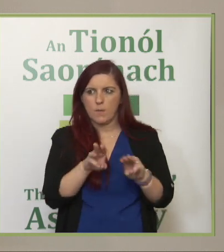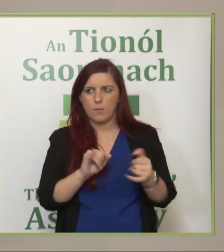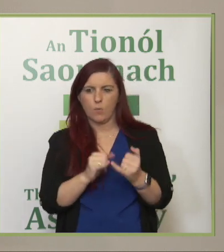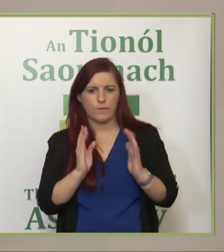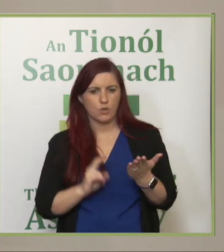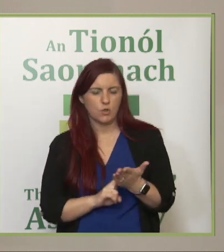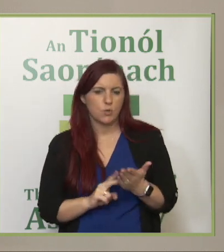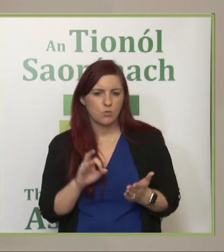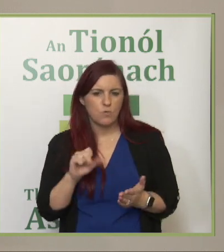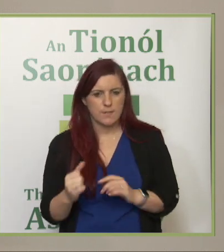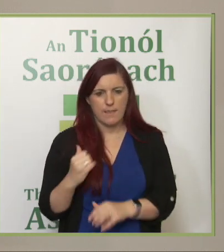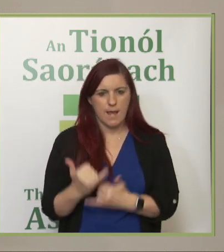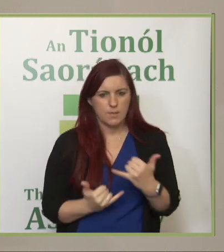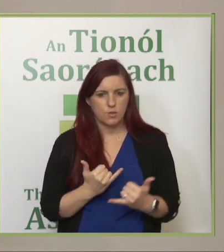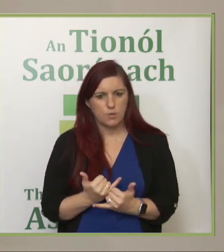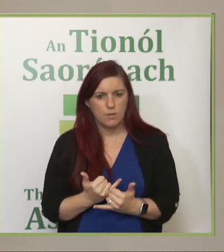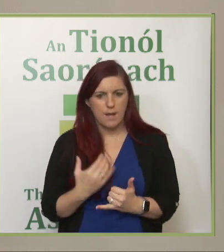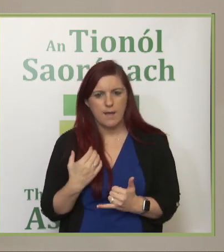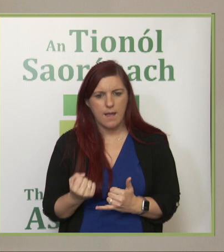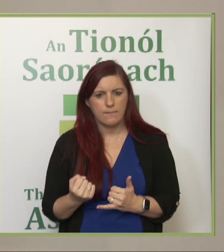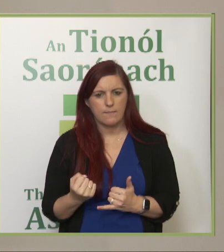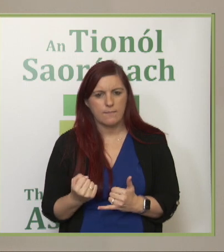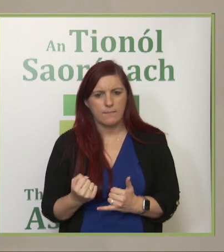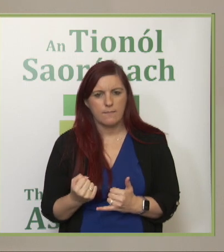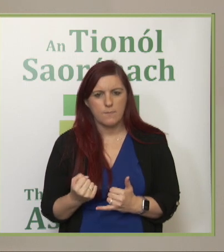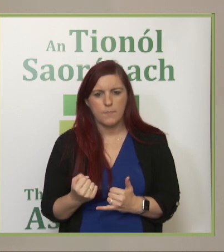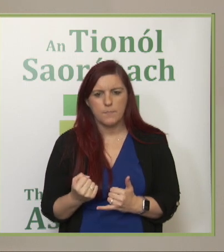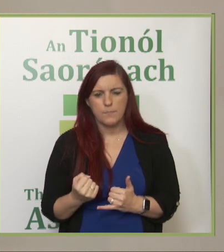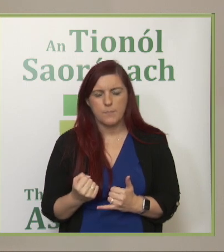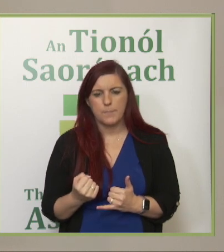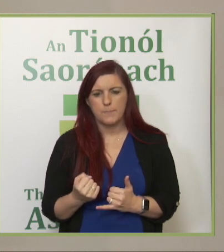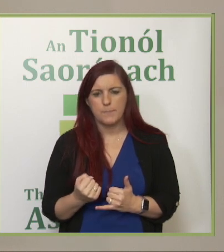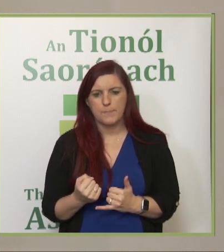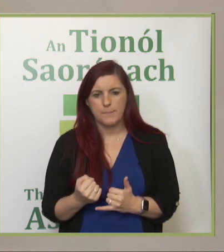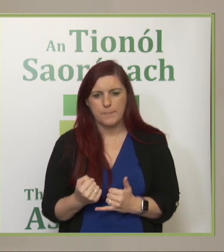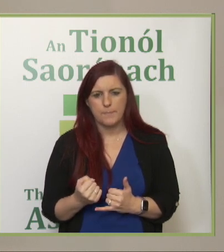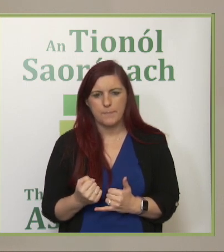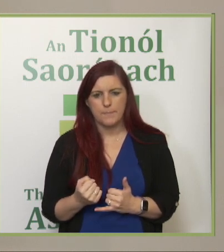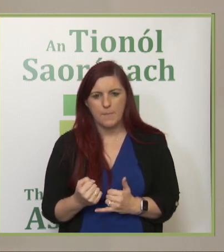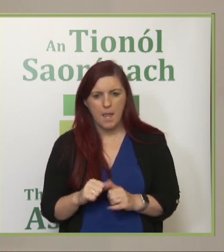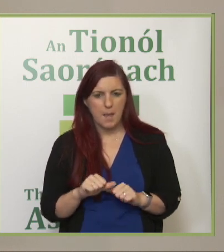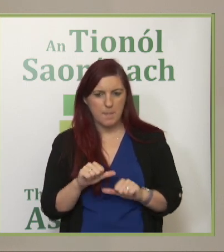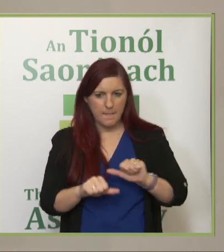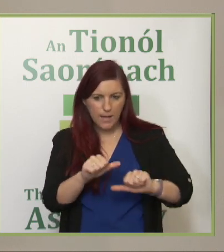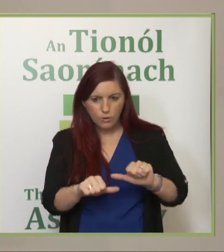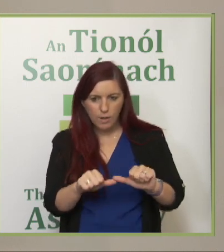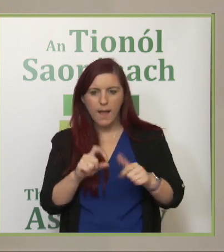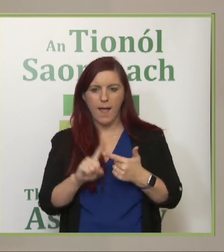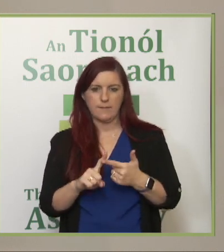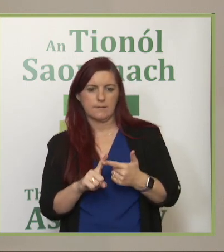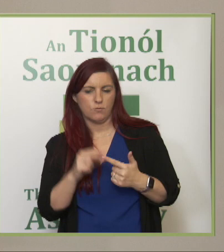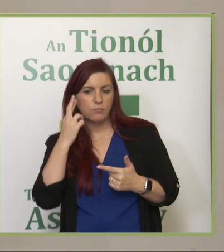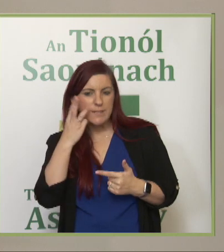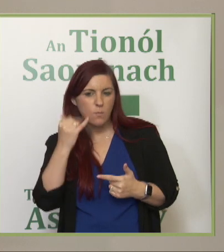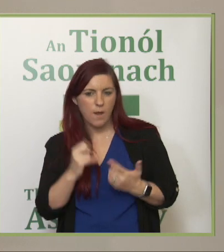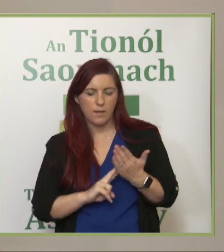year more about their patterns of drug use and reasons for using